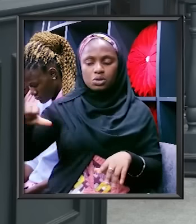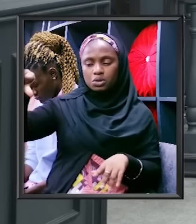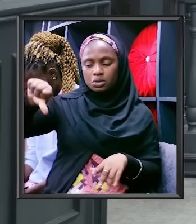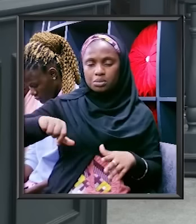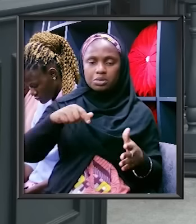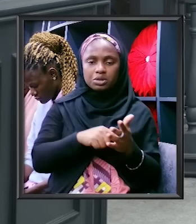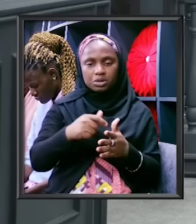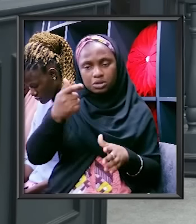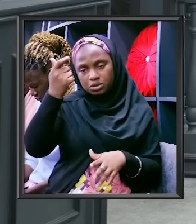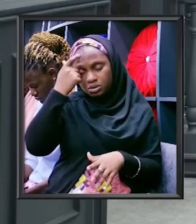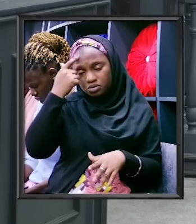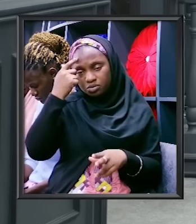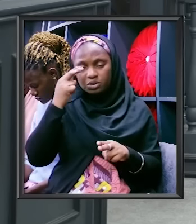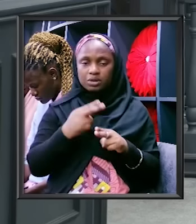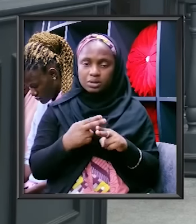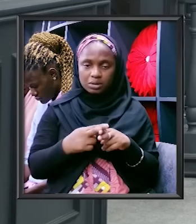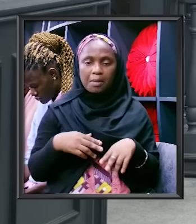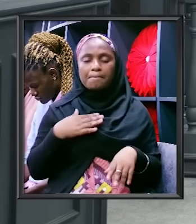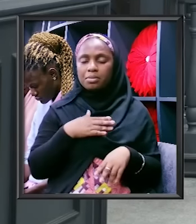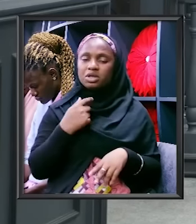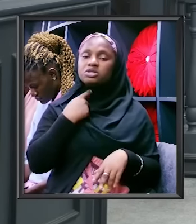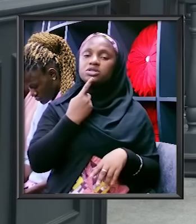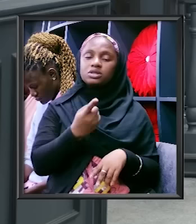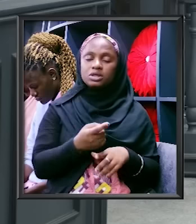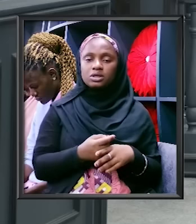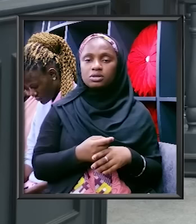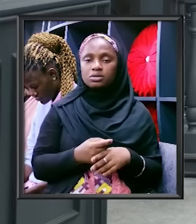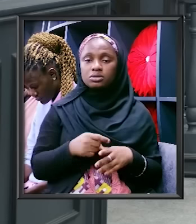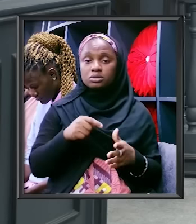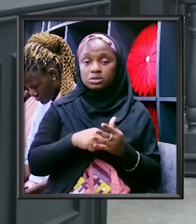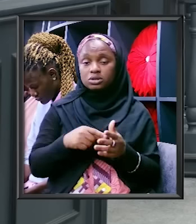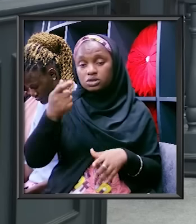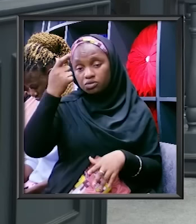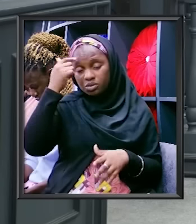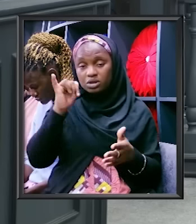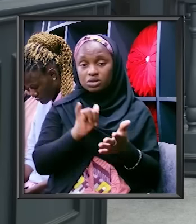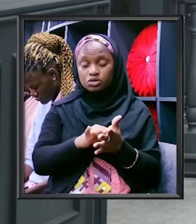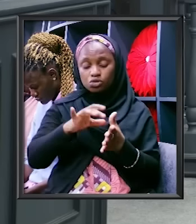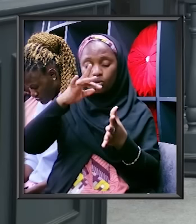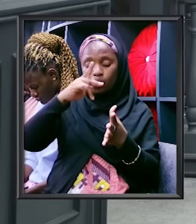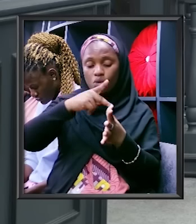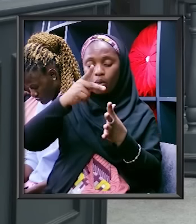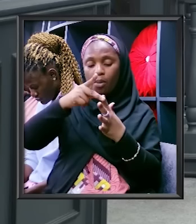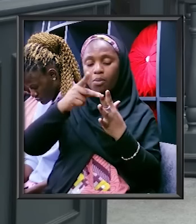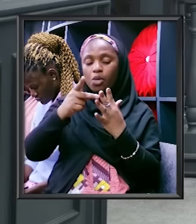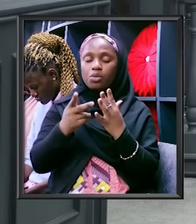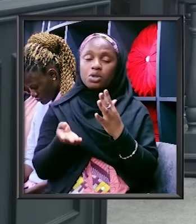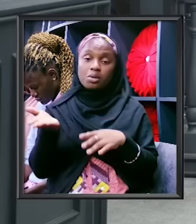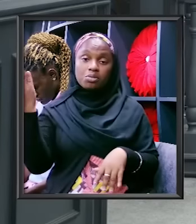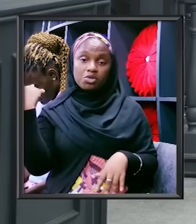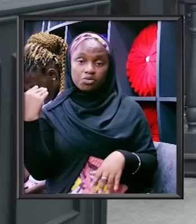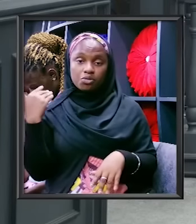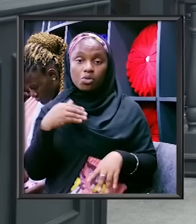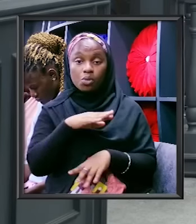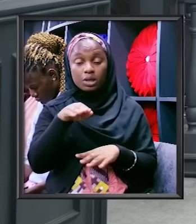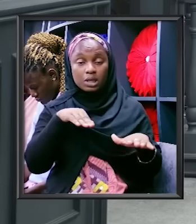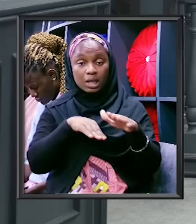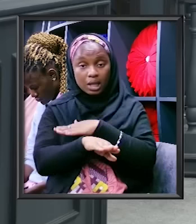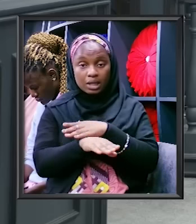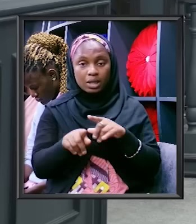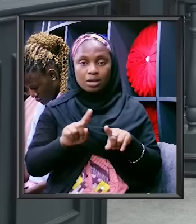Make una tell them. Now, government, we know they popular before, when they enter.